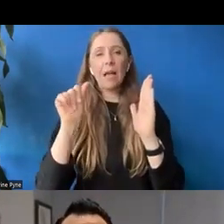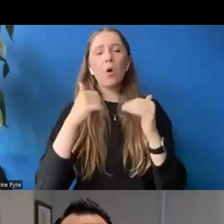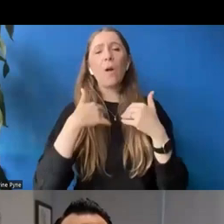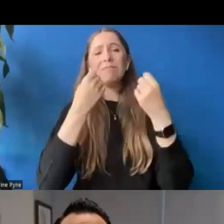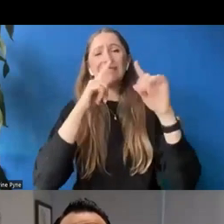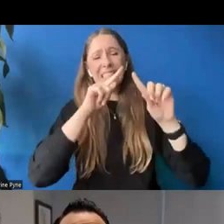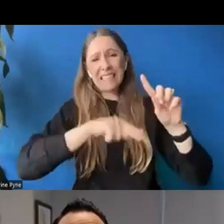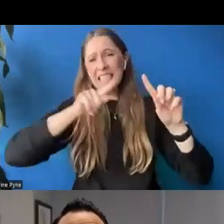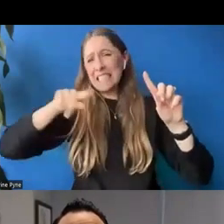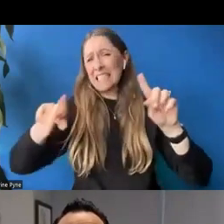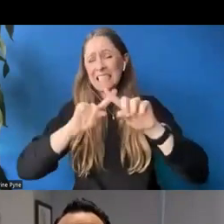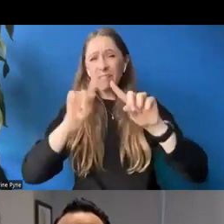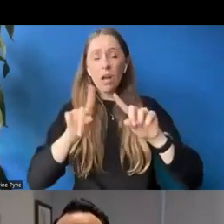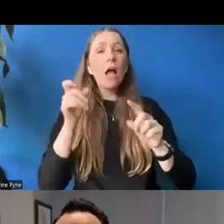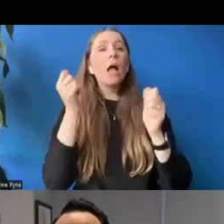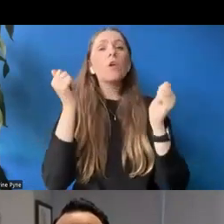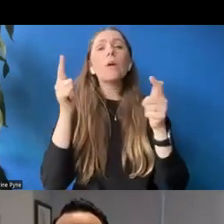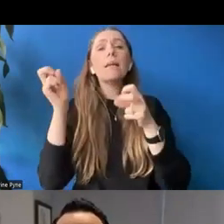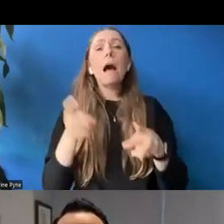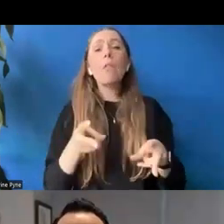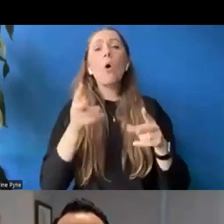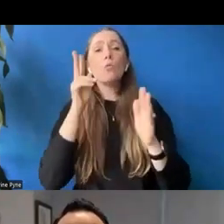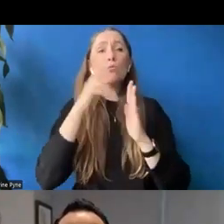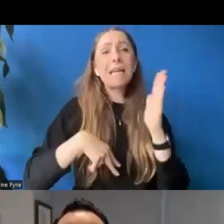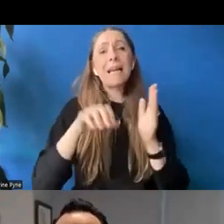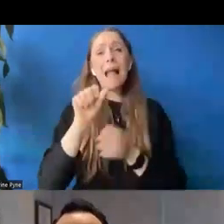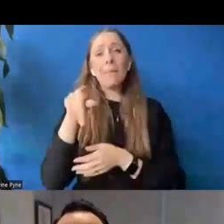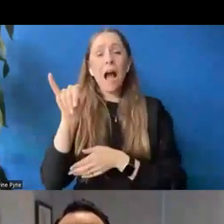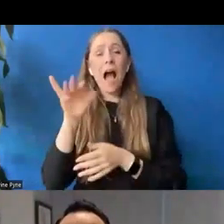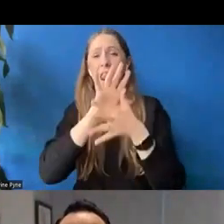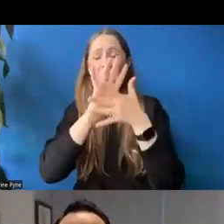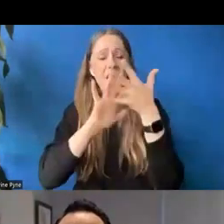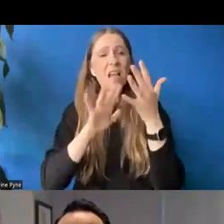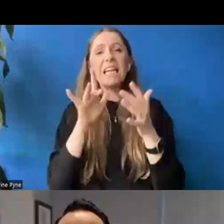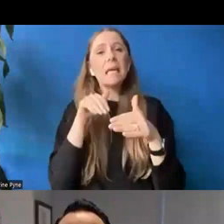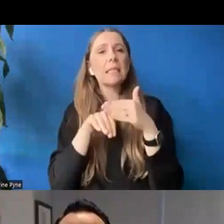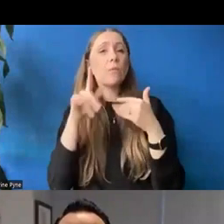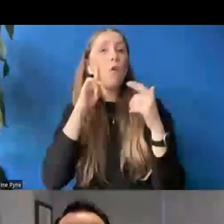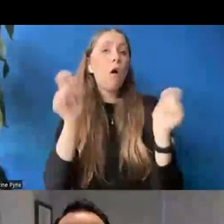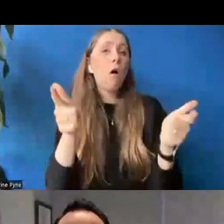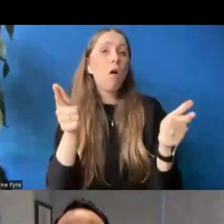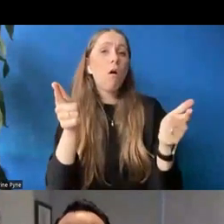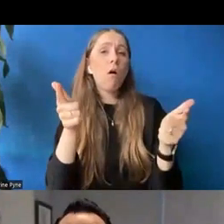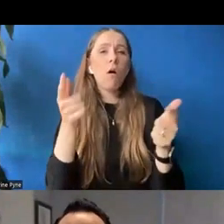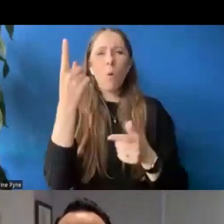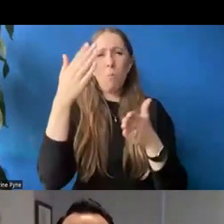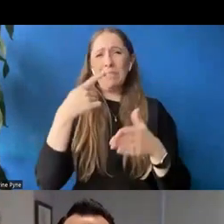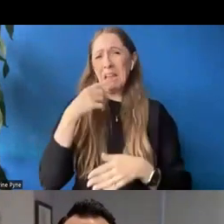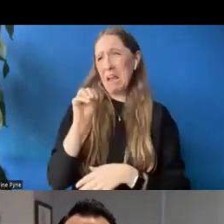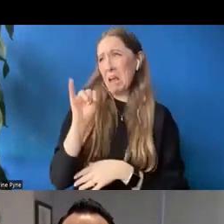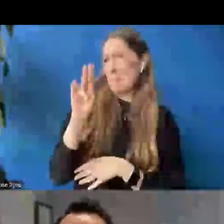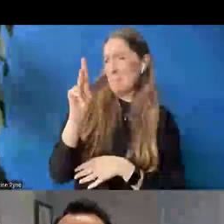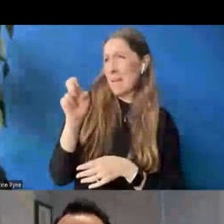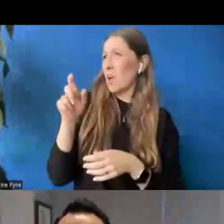information is downloadable, machine readable, and API enabled. I heard someone say to me, Mike, we could spend our whole career